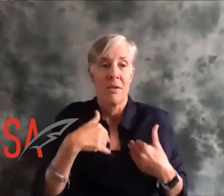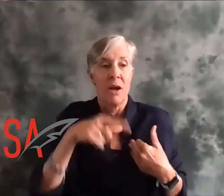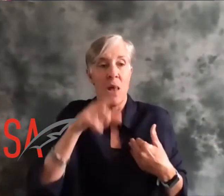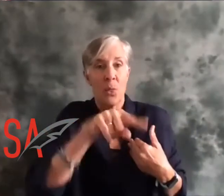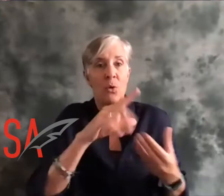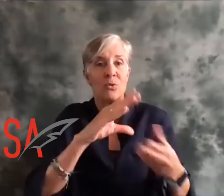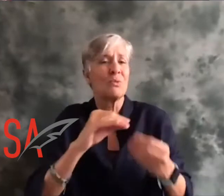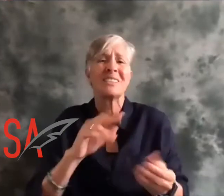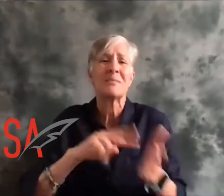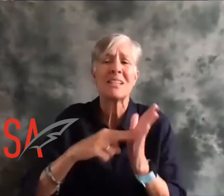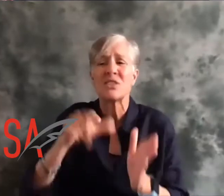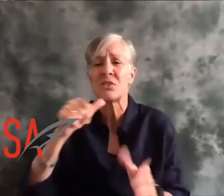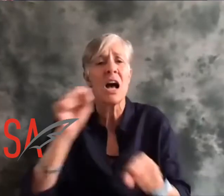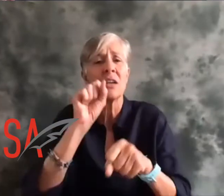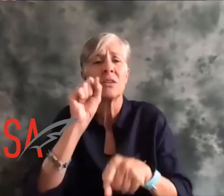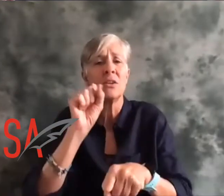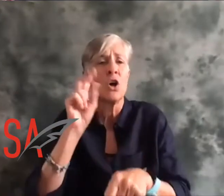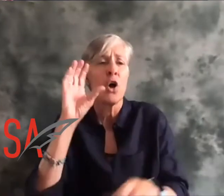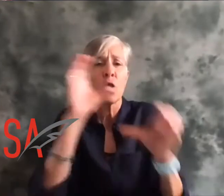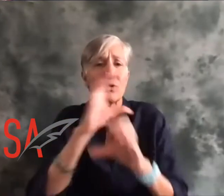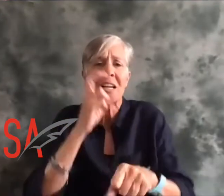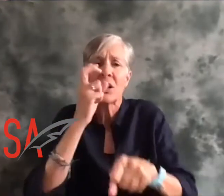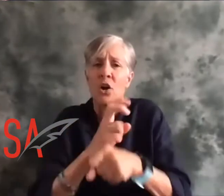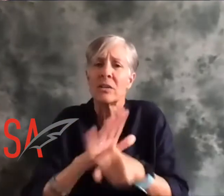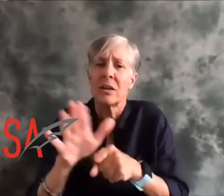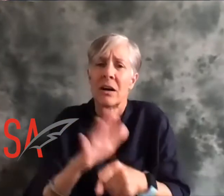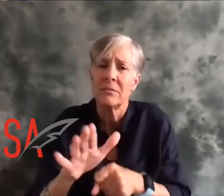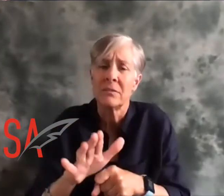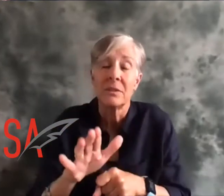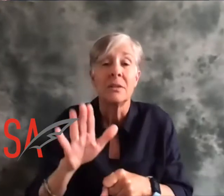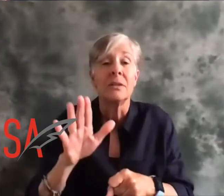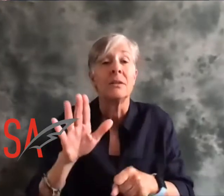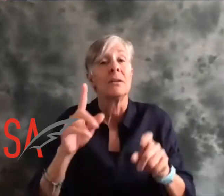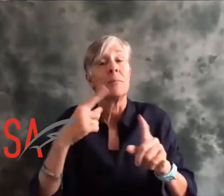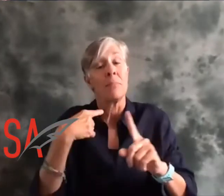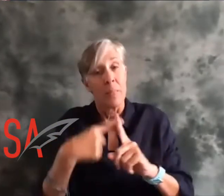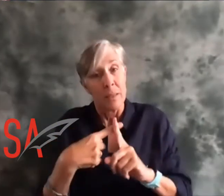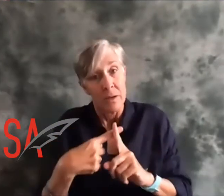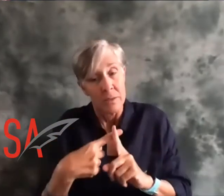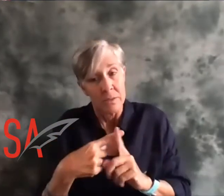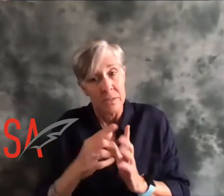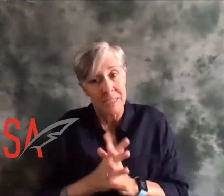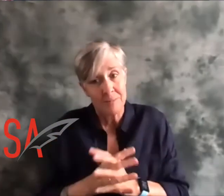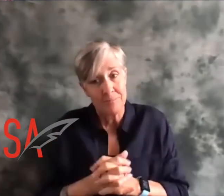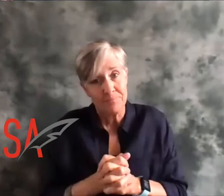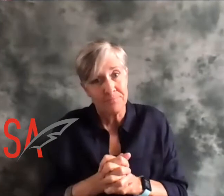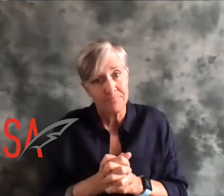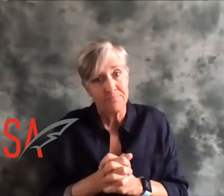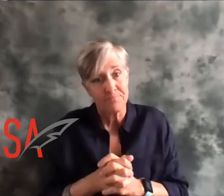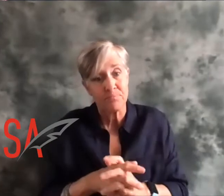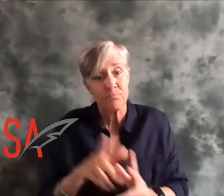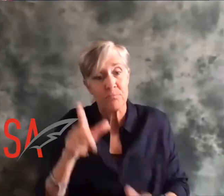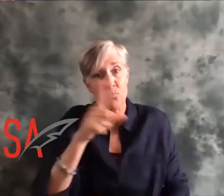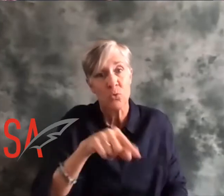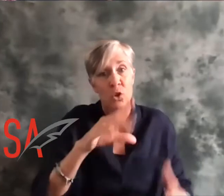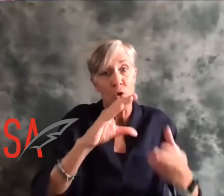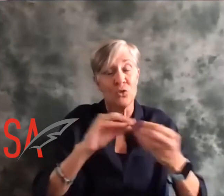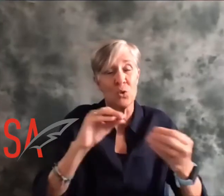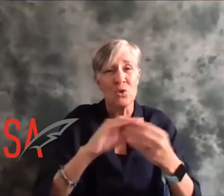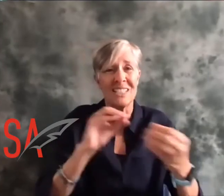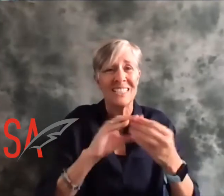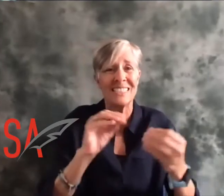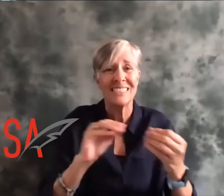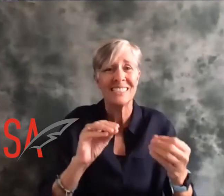not looking hard enough. That is true. But also the stories are still